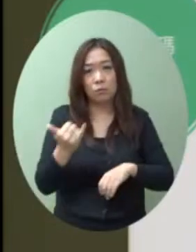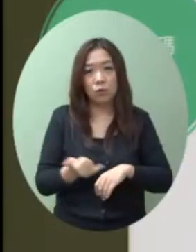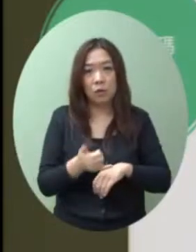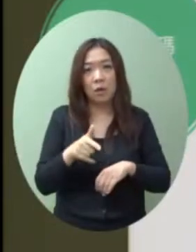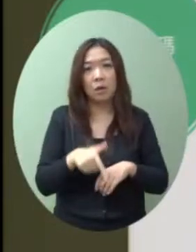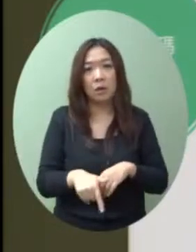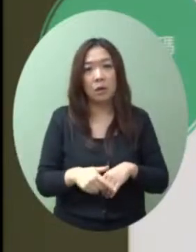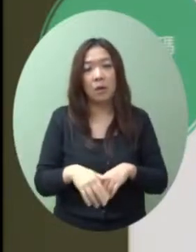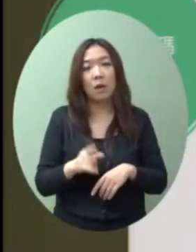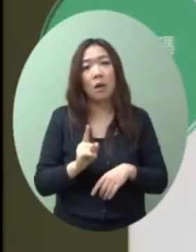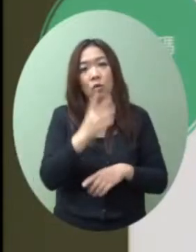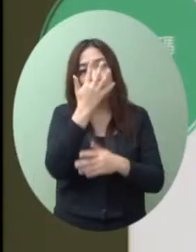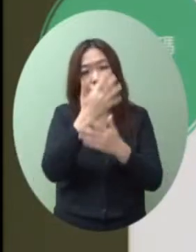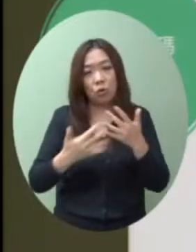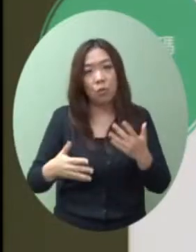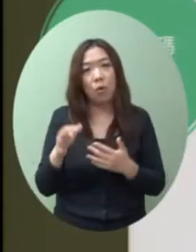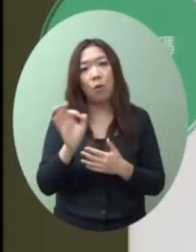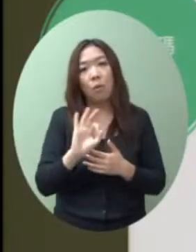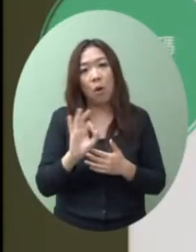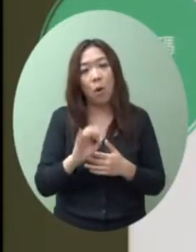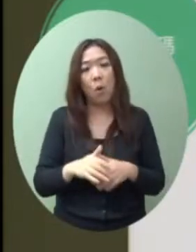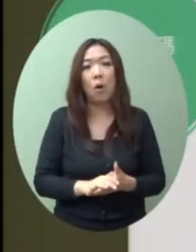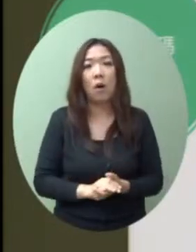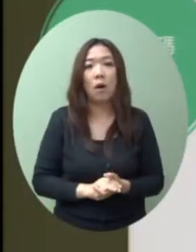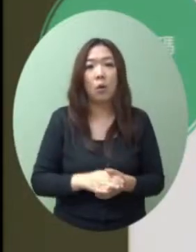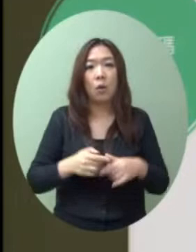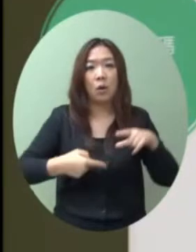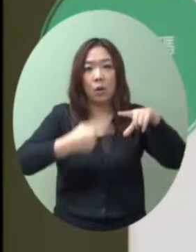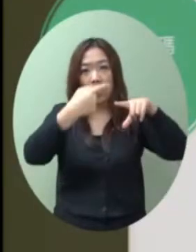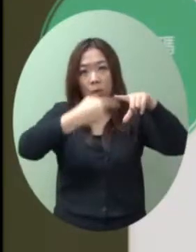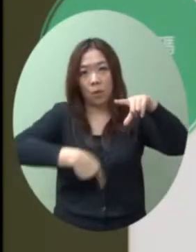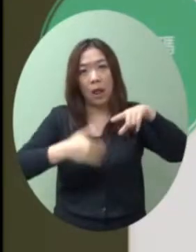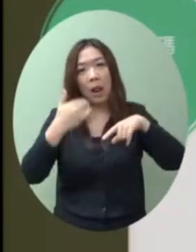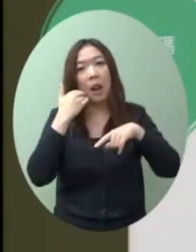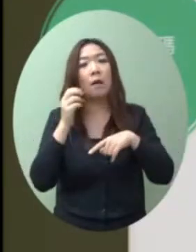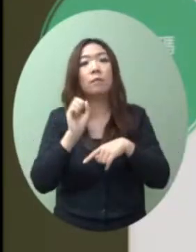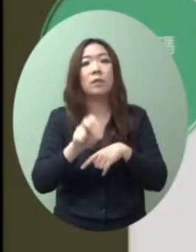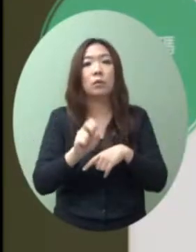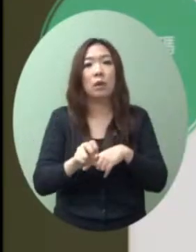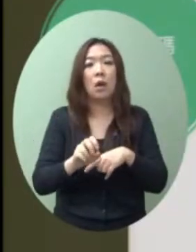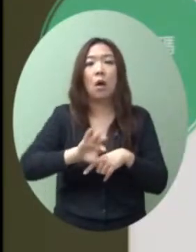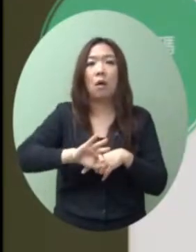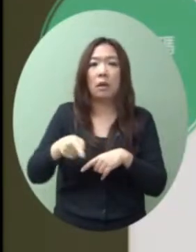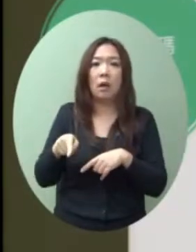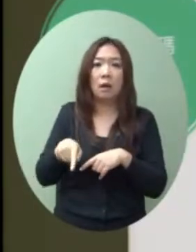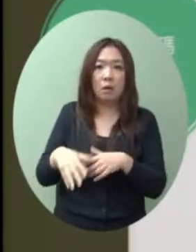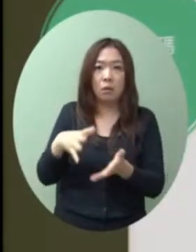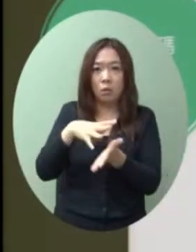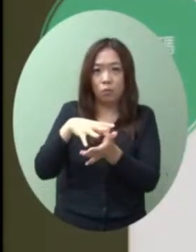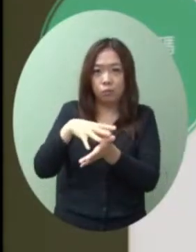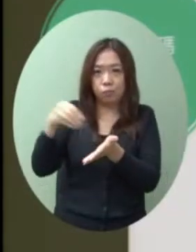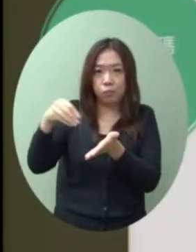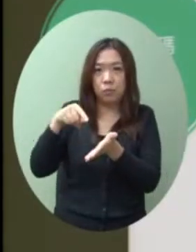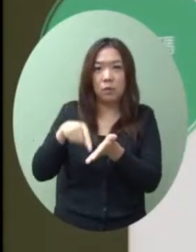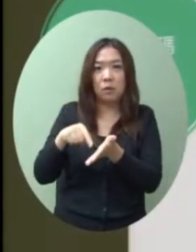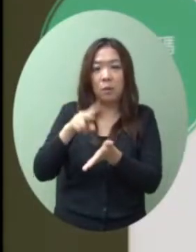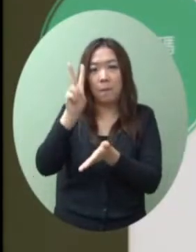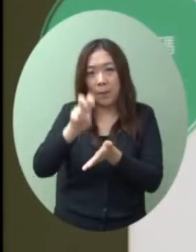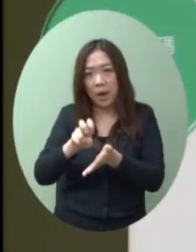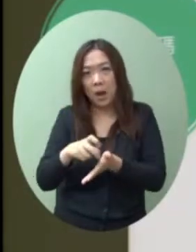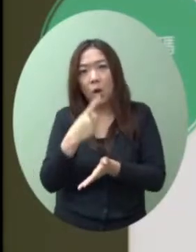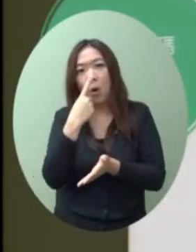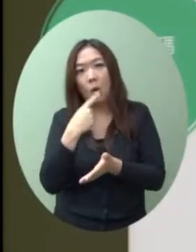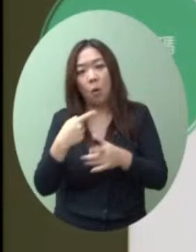Now, if the leave home safe users is not connected to the